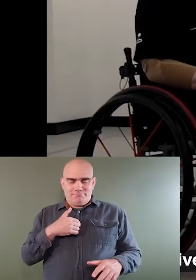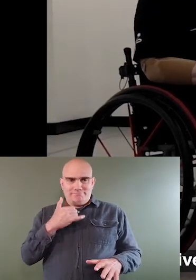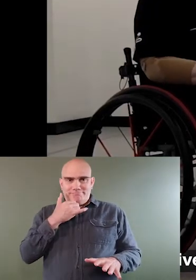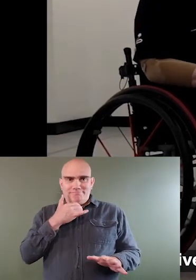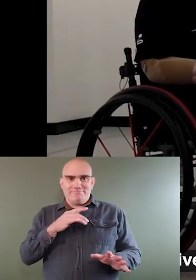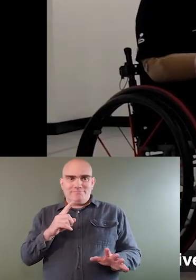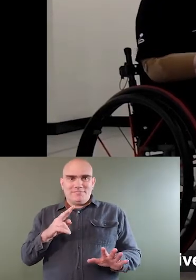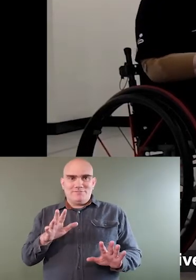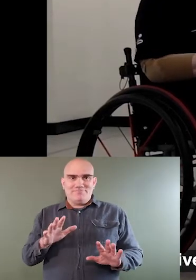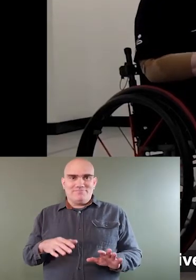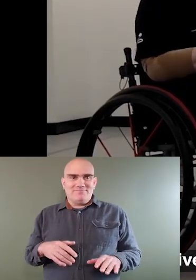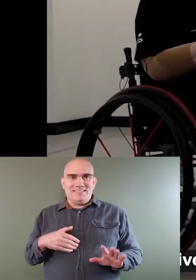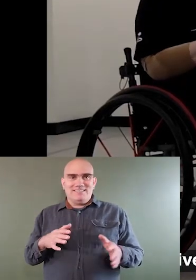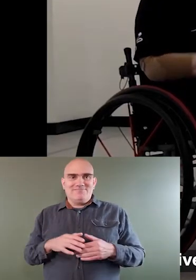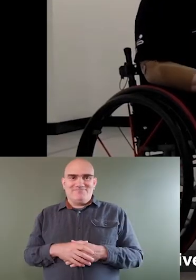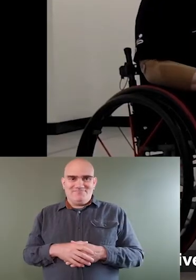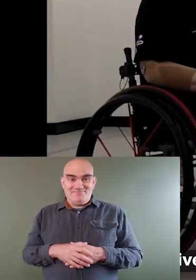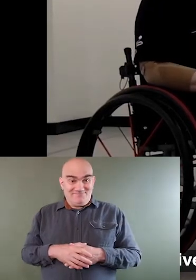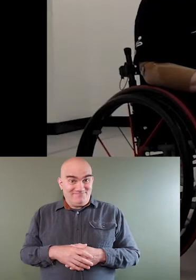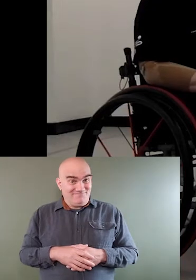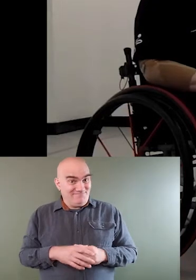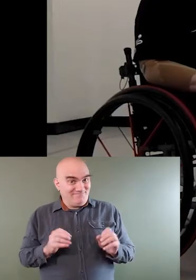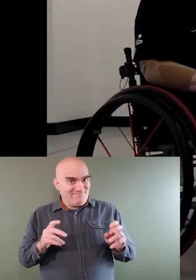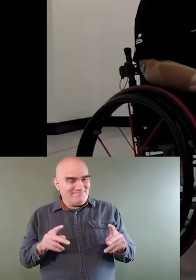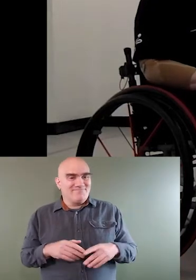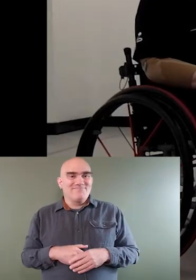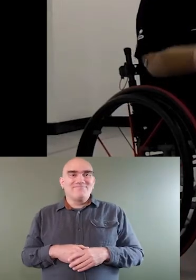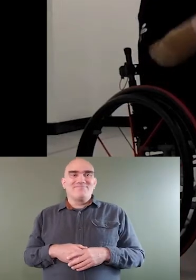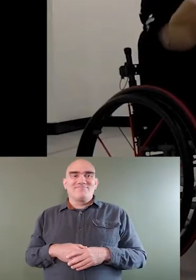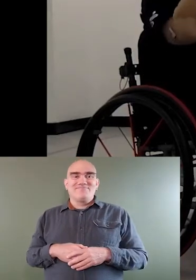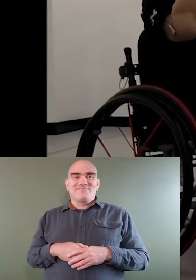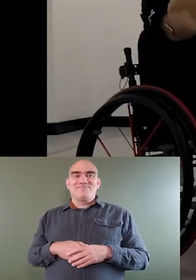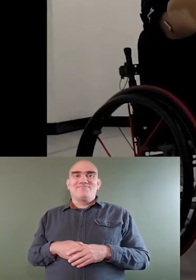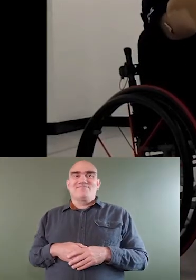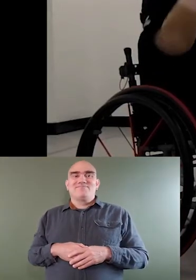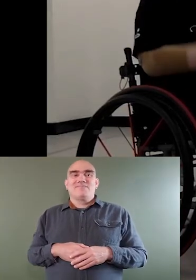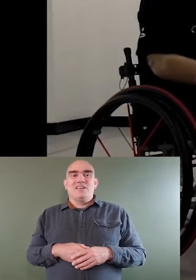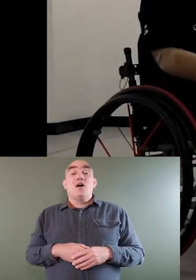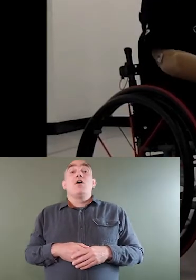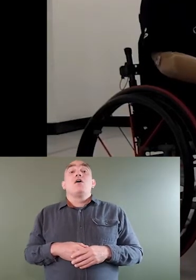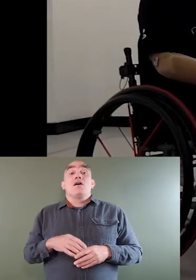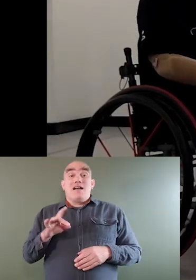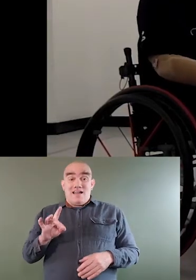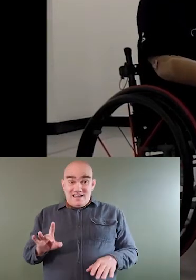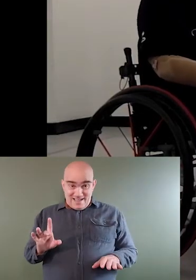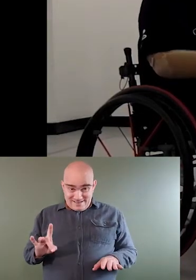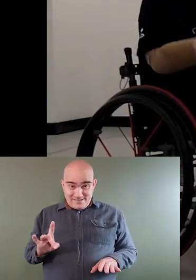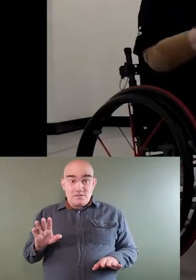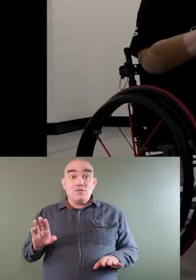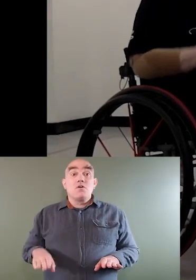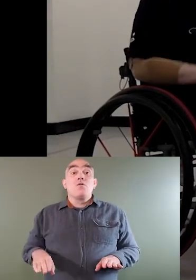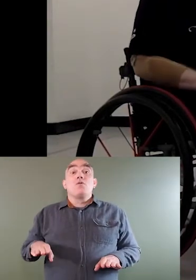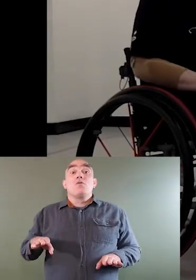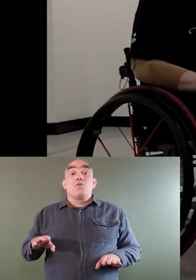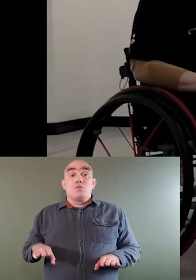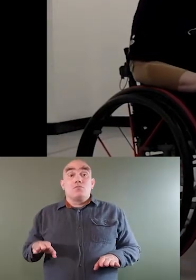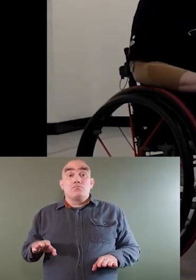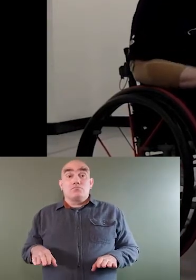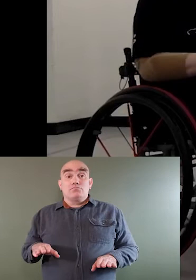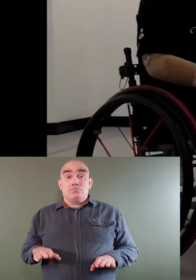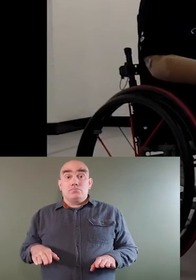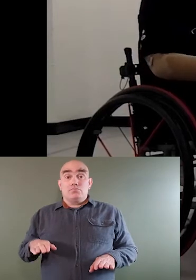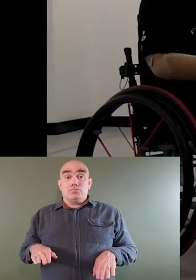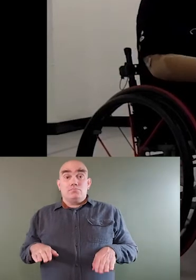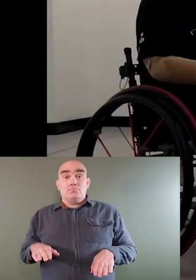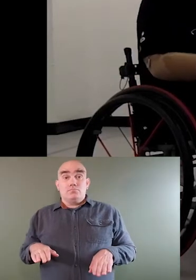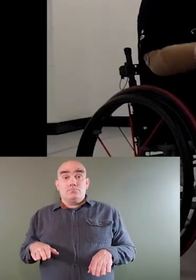8, 1, 2. I messed up. Okay. 8, 1, 2, and 3,